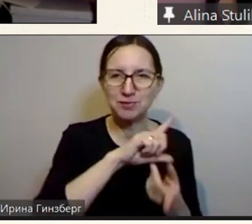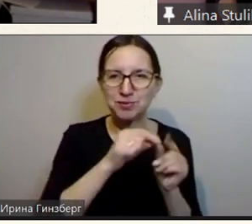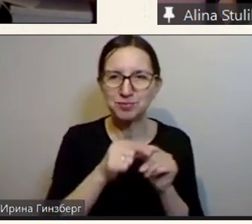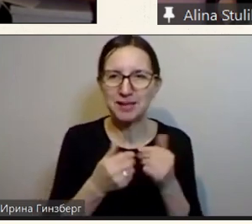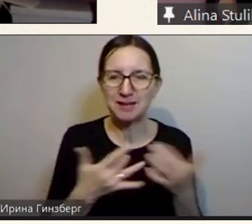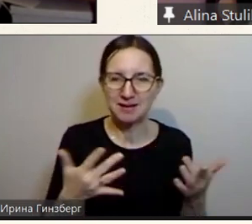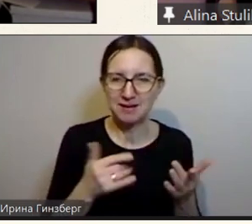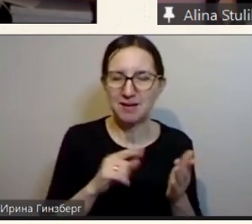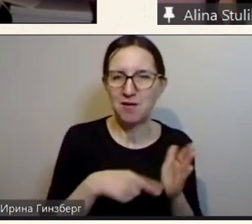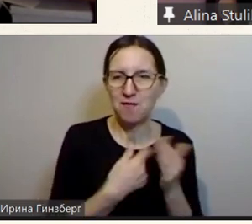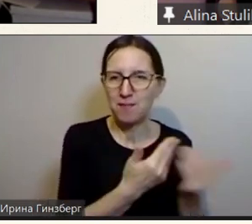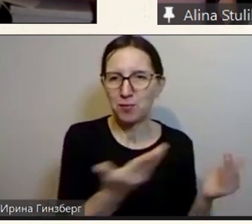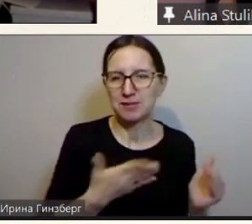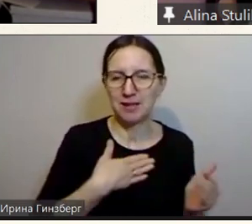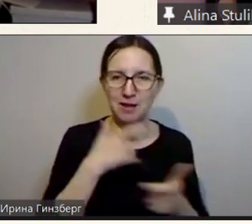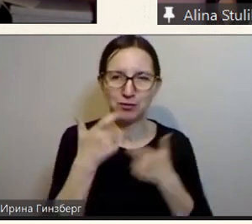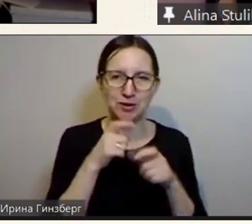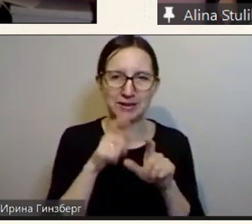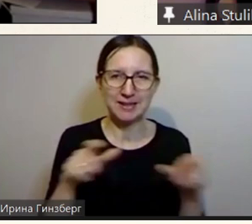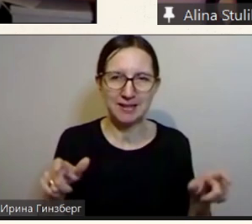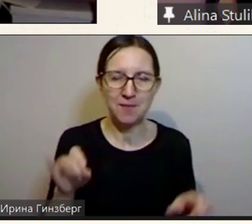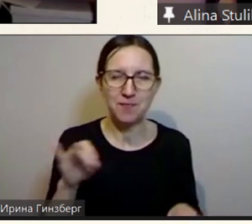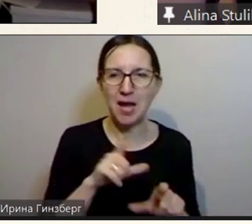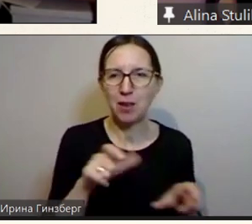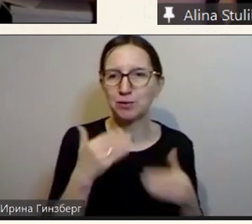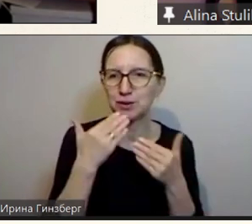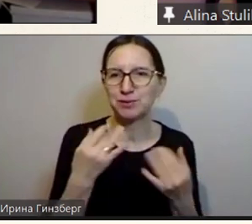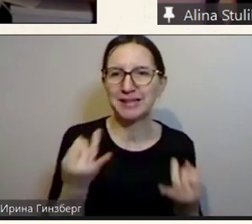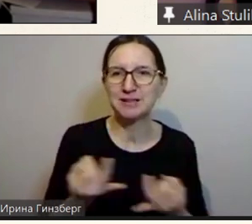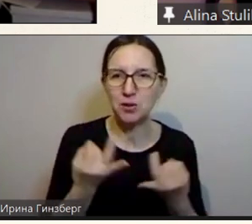and I will combine several questions in it.